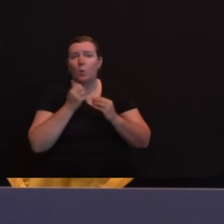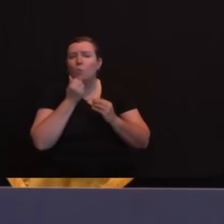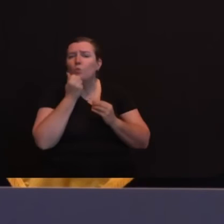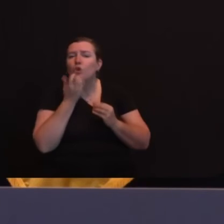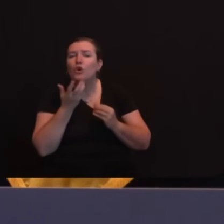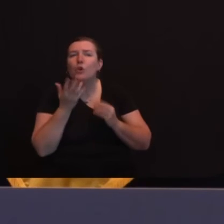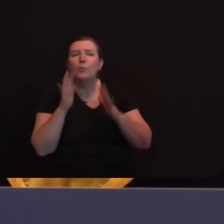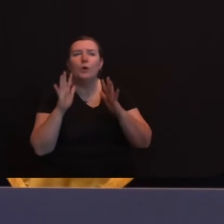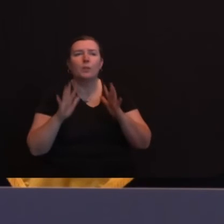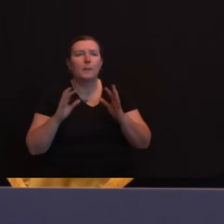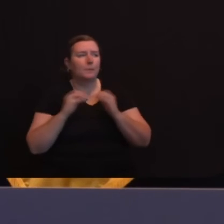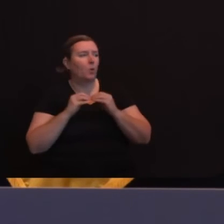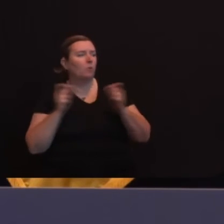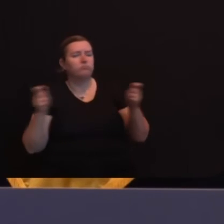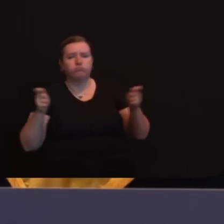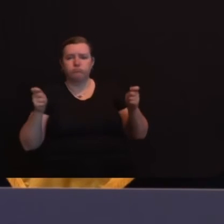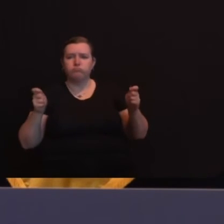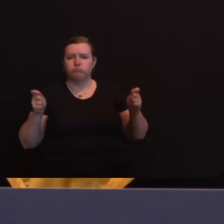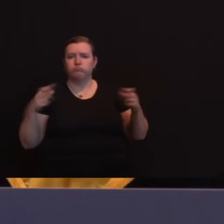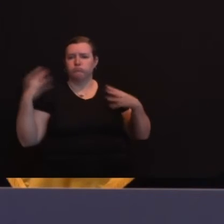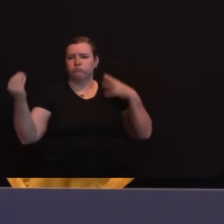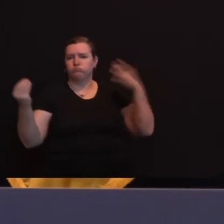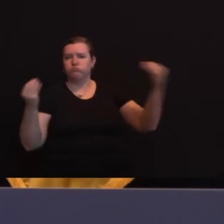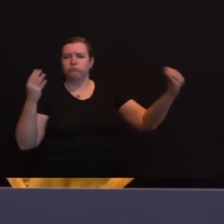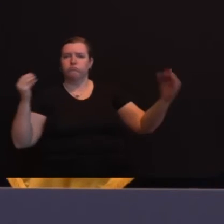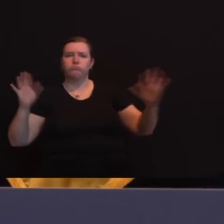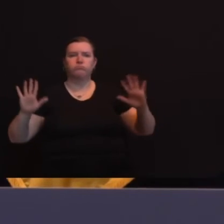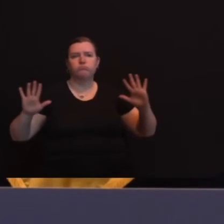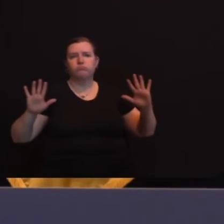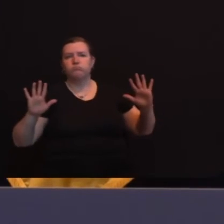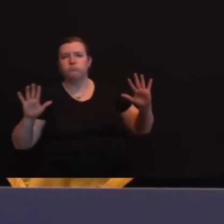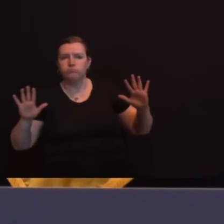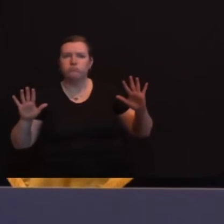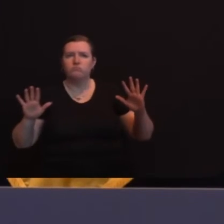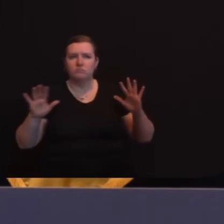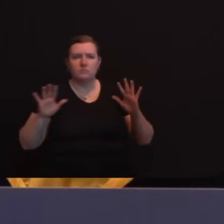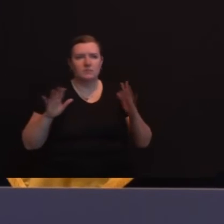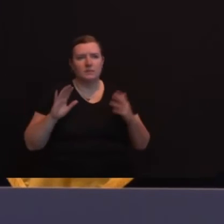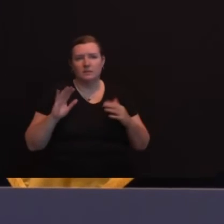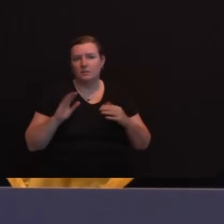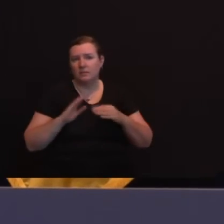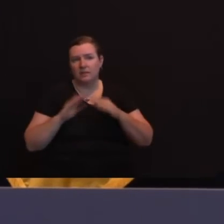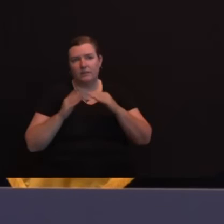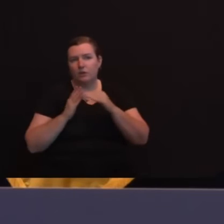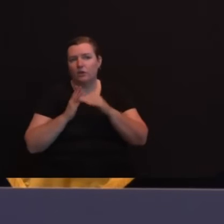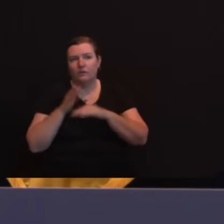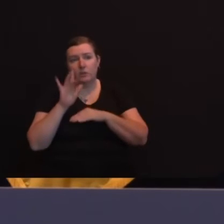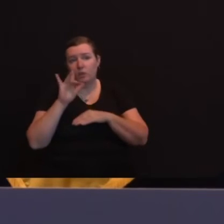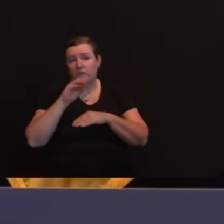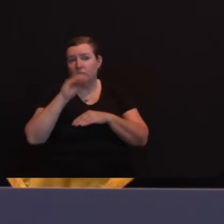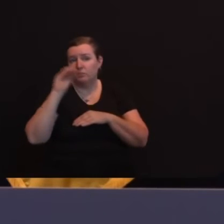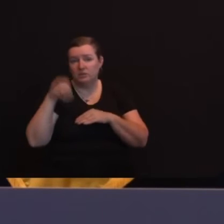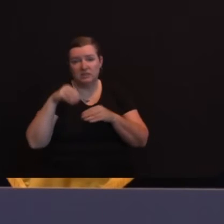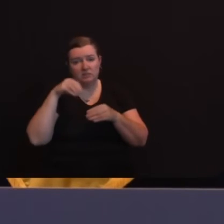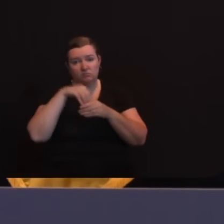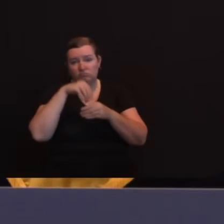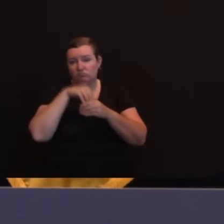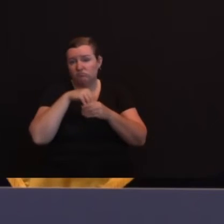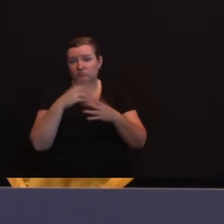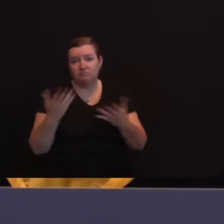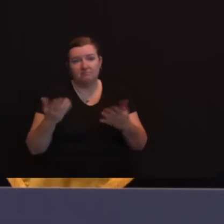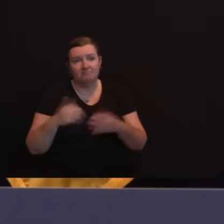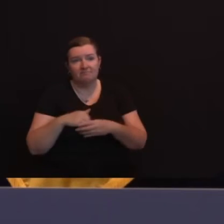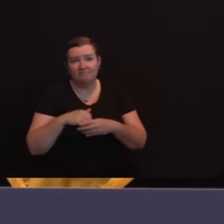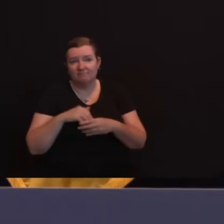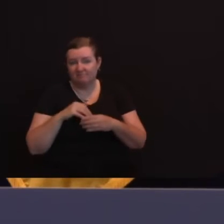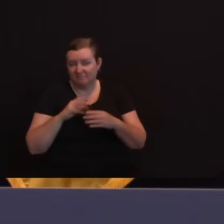risk. And that's why we were as incremental as we were. And by the way, we never went above 25% as an example of indoor dining capacity. And I'm